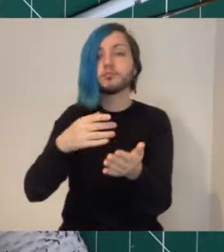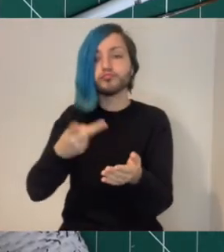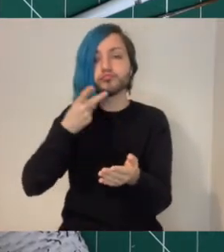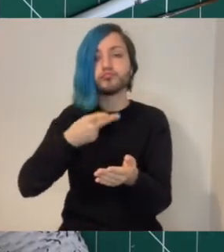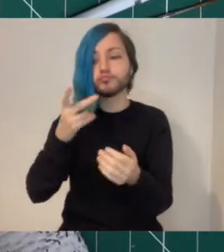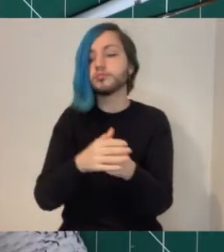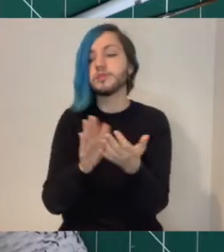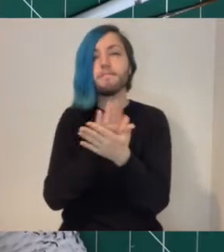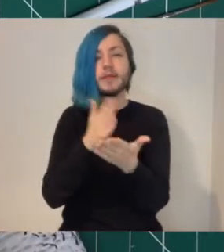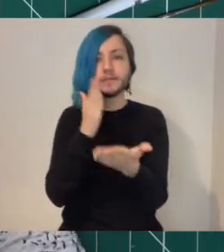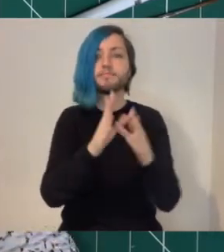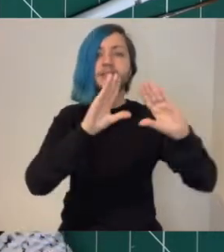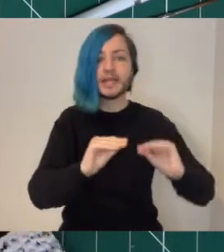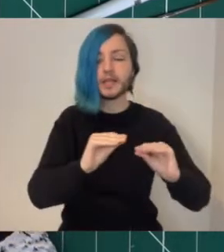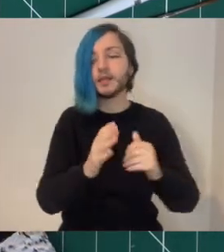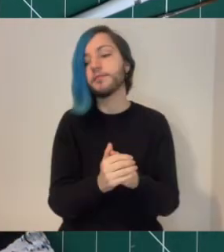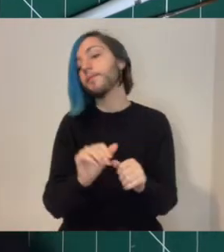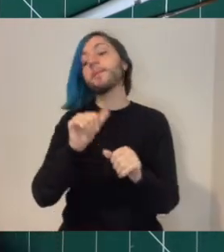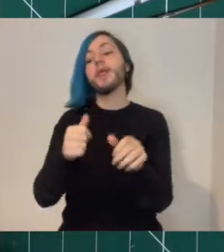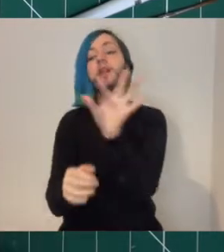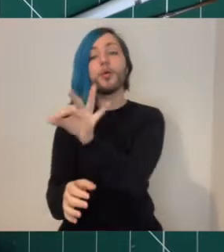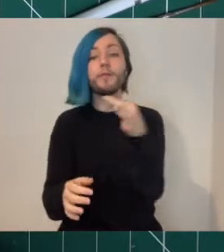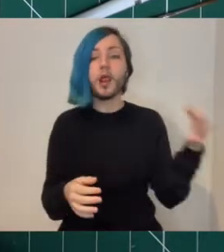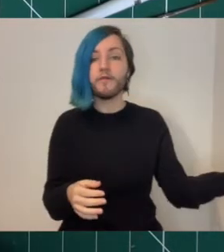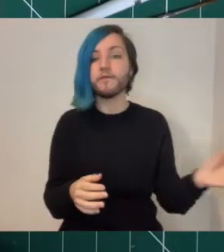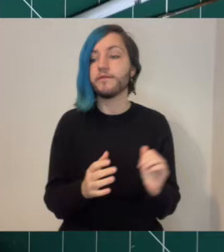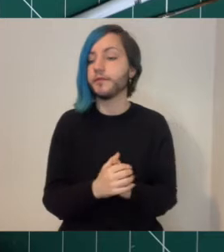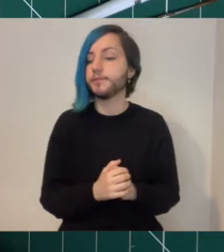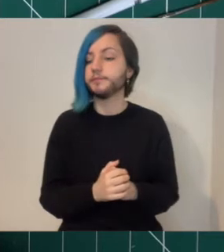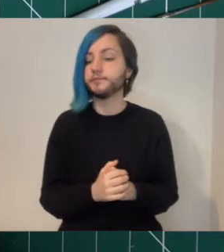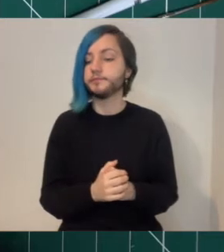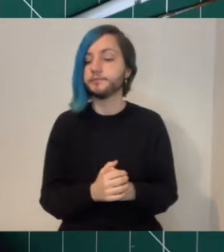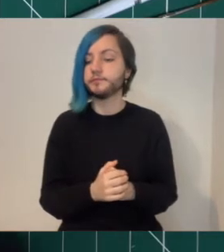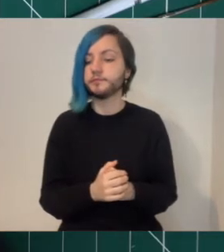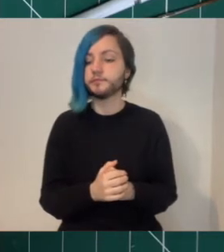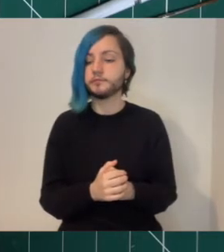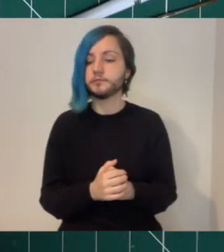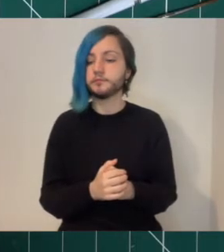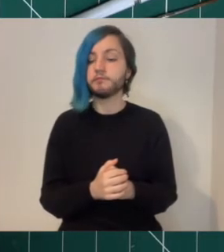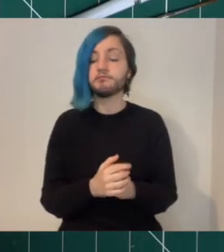really stick to the glue. And once you've done that, you're peeling it off,